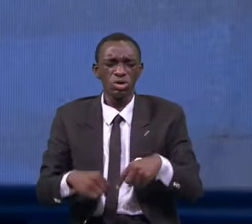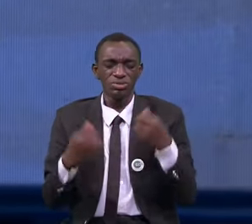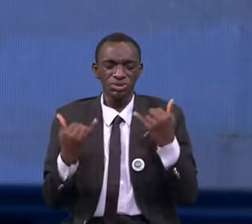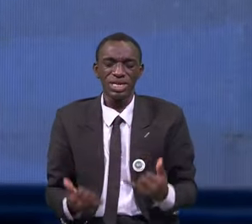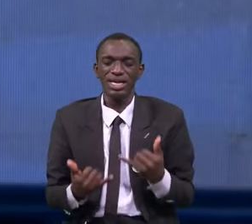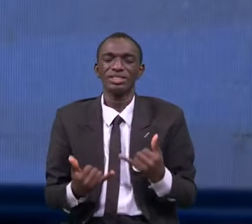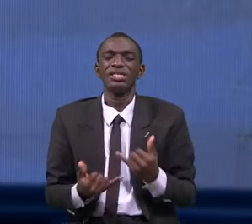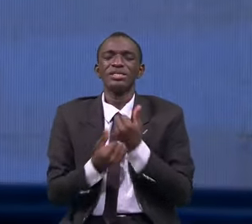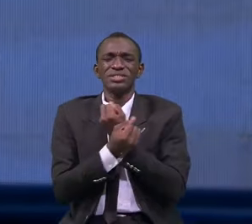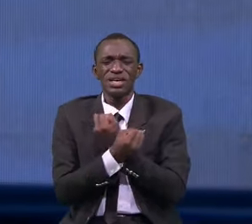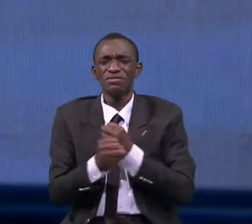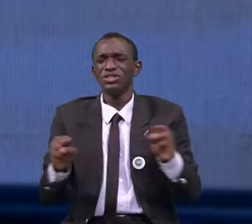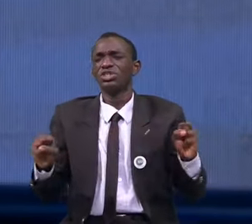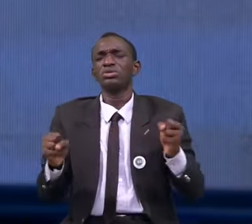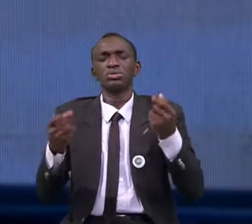Salvation that comes tonight.